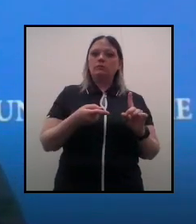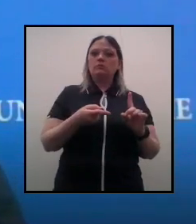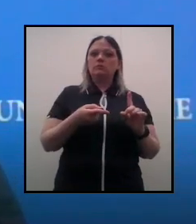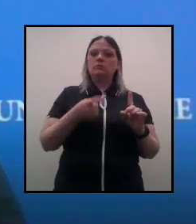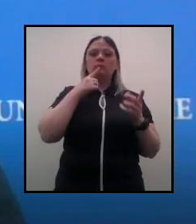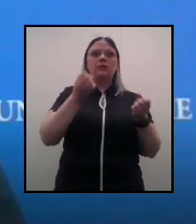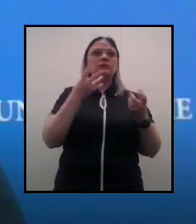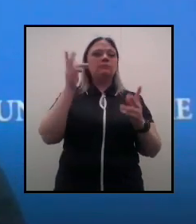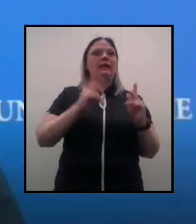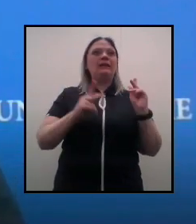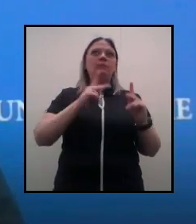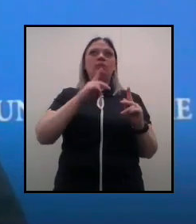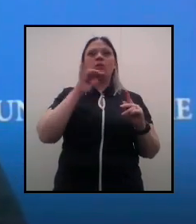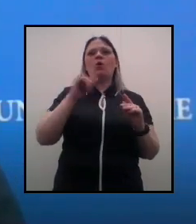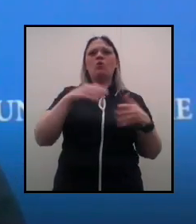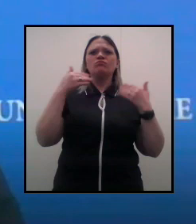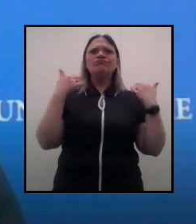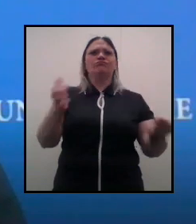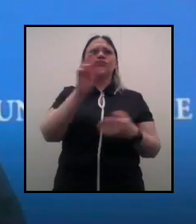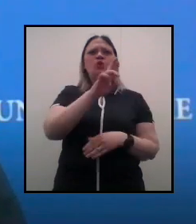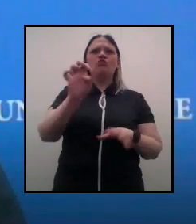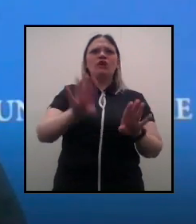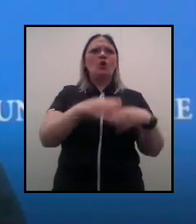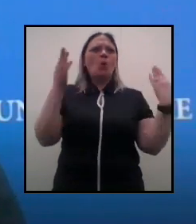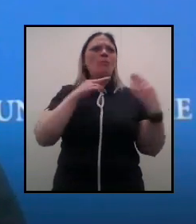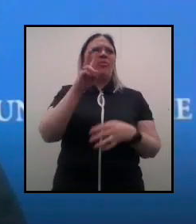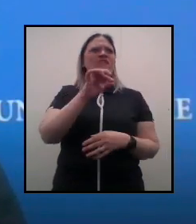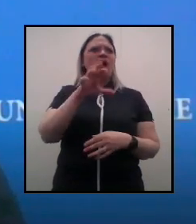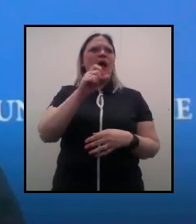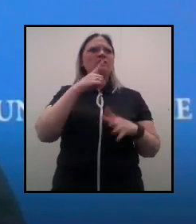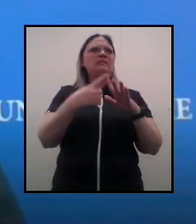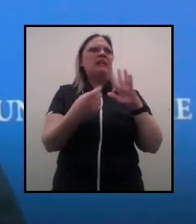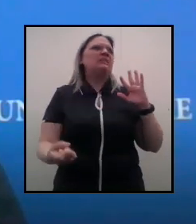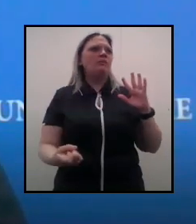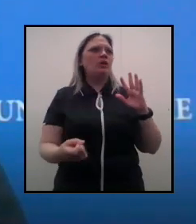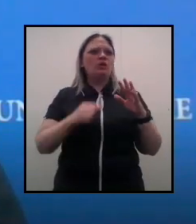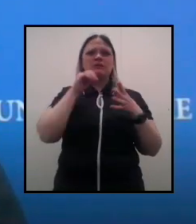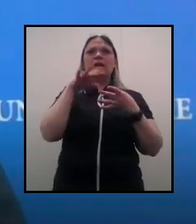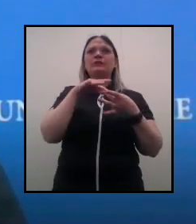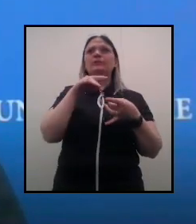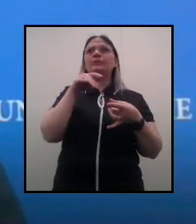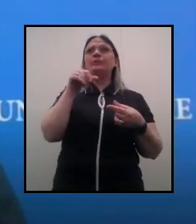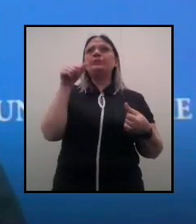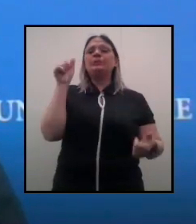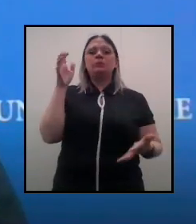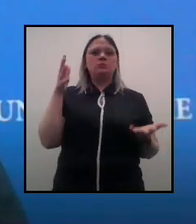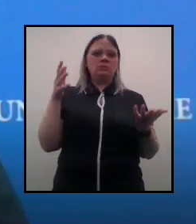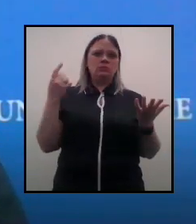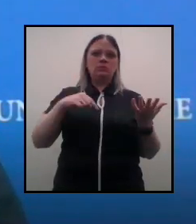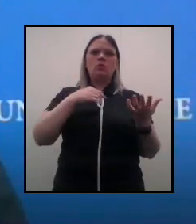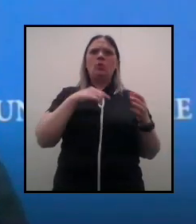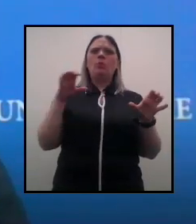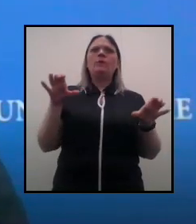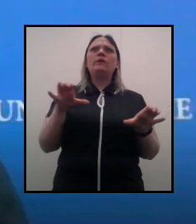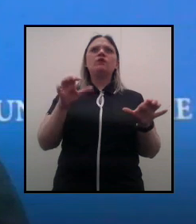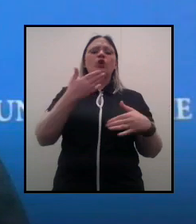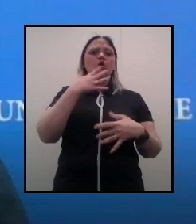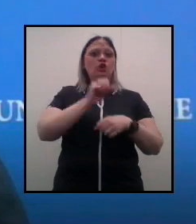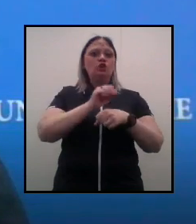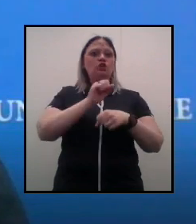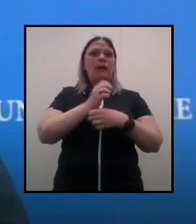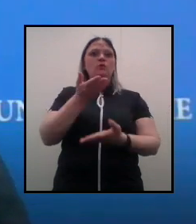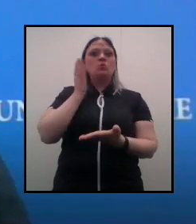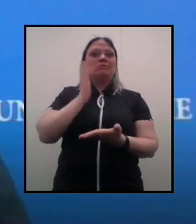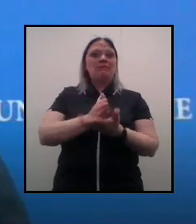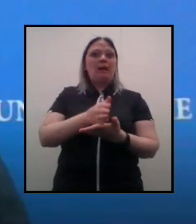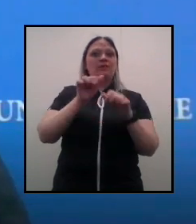people are sort of like, hey, reopen, the virus is disappearing. The virus is not disappearing. We've done a very good job of stopping the